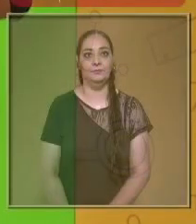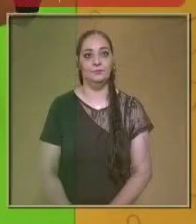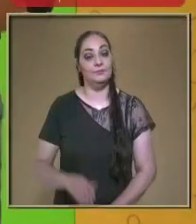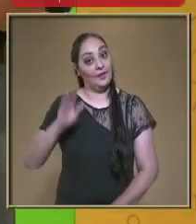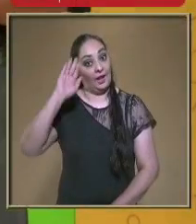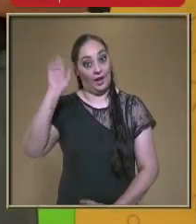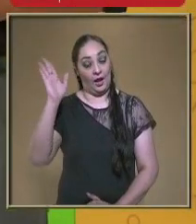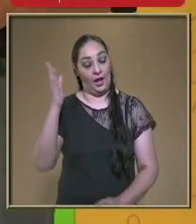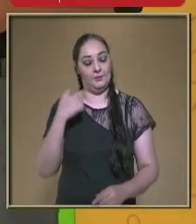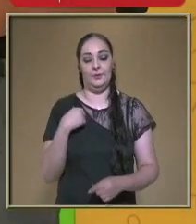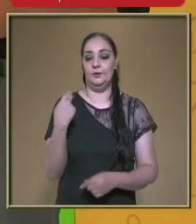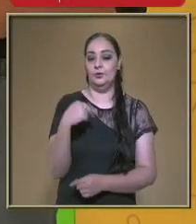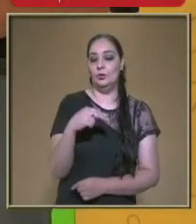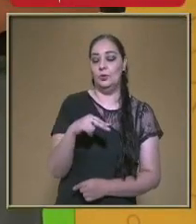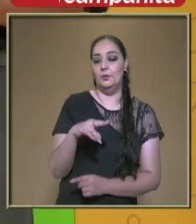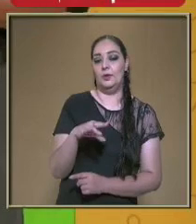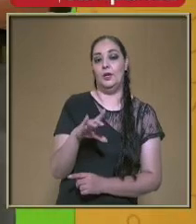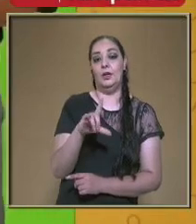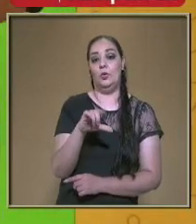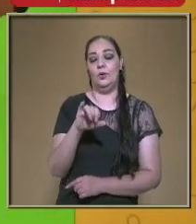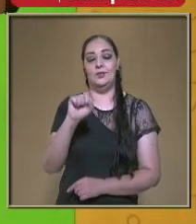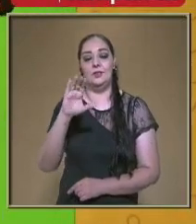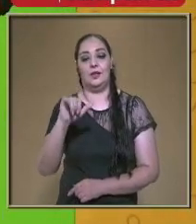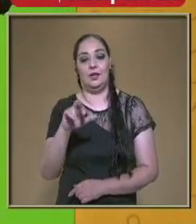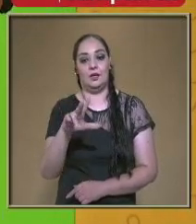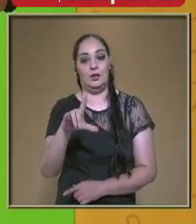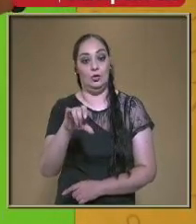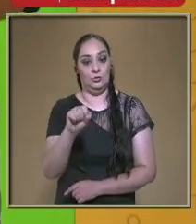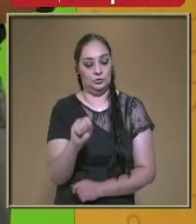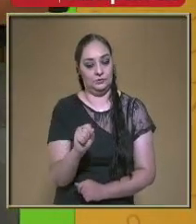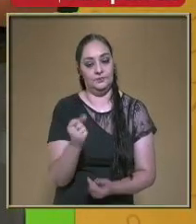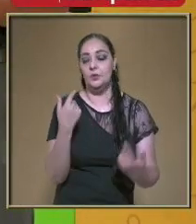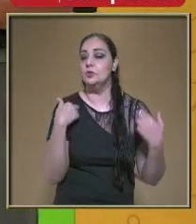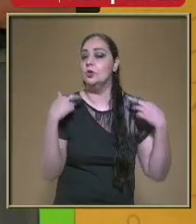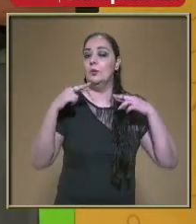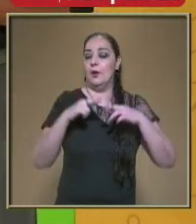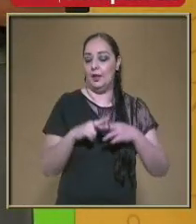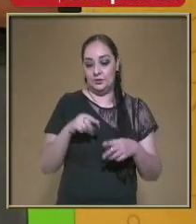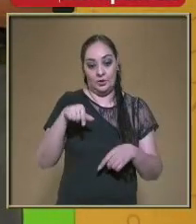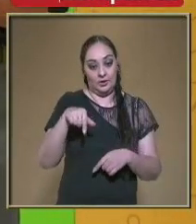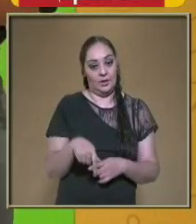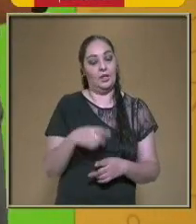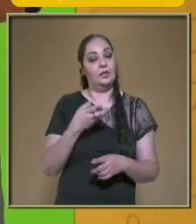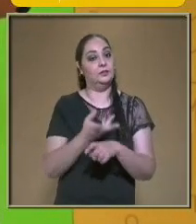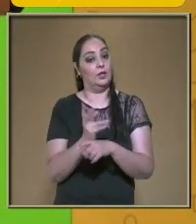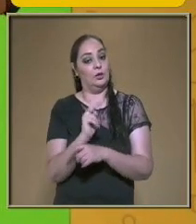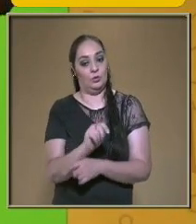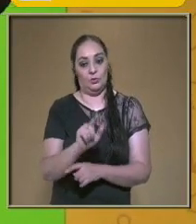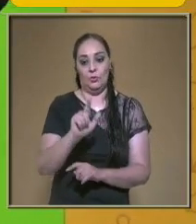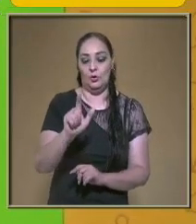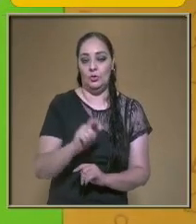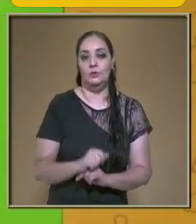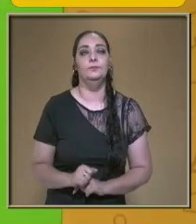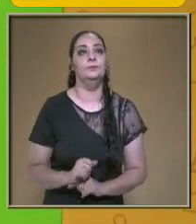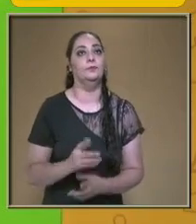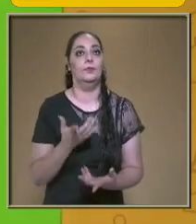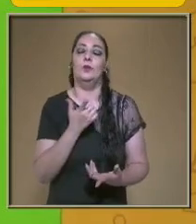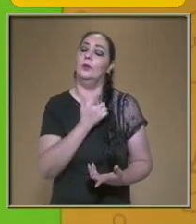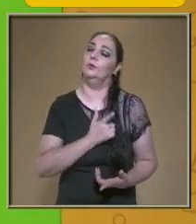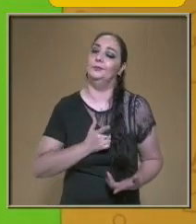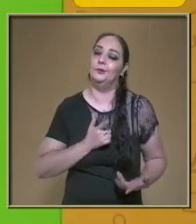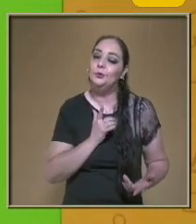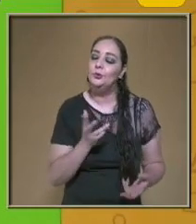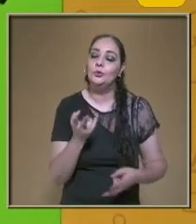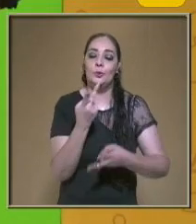Hello, my name is Luis Carlos Villarreal Martinez, and I am a teacher here in the state of Nuevo León. It's good to be